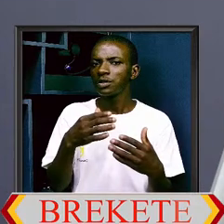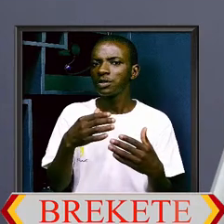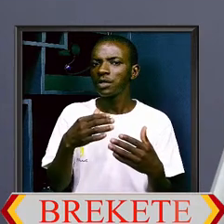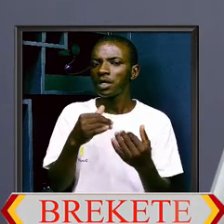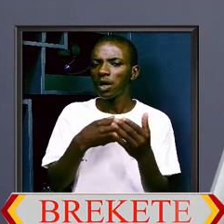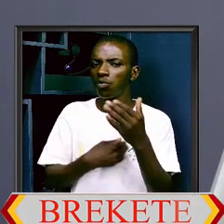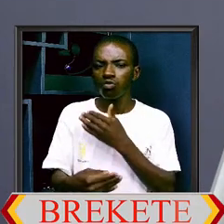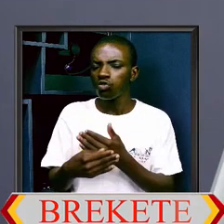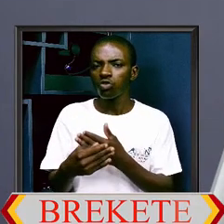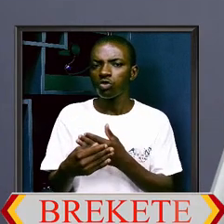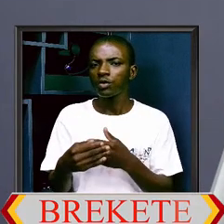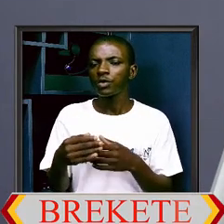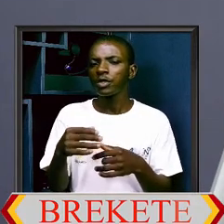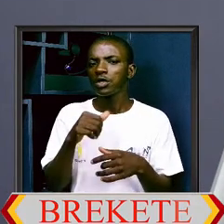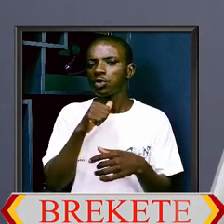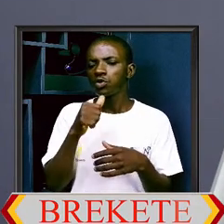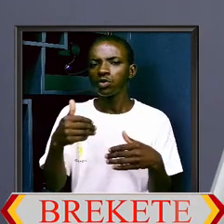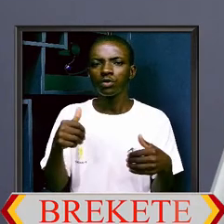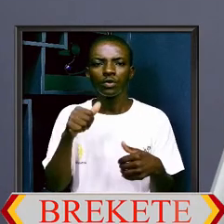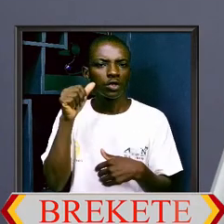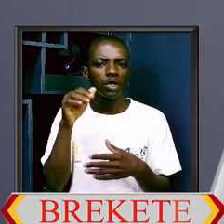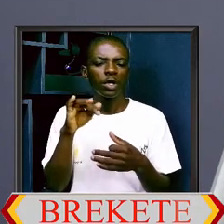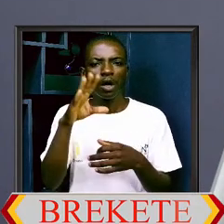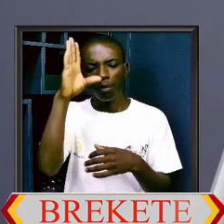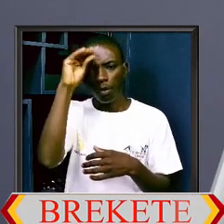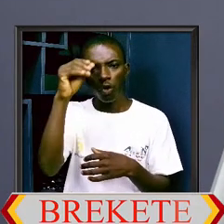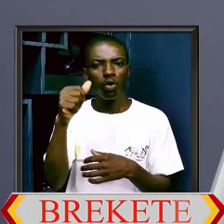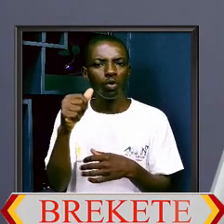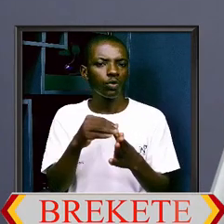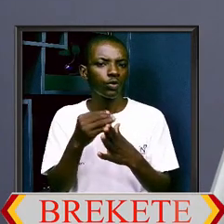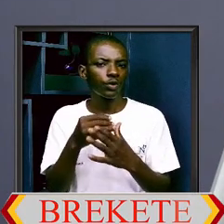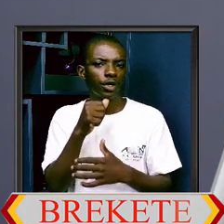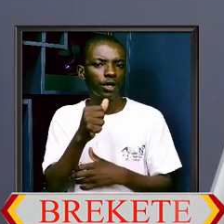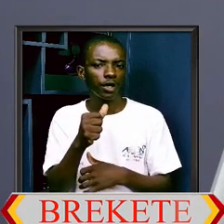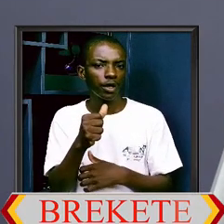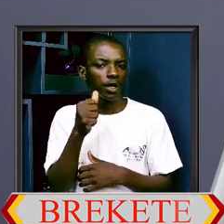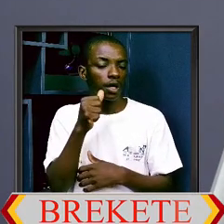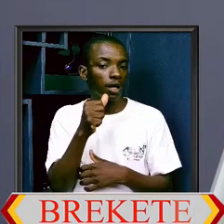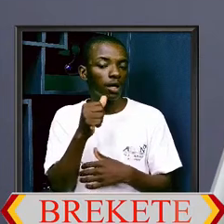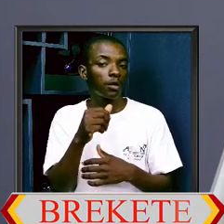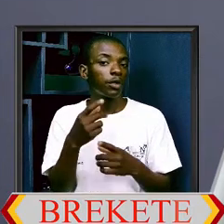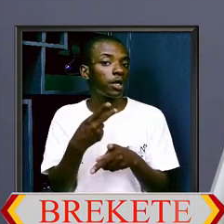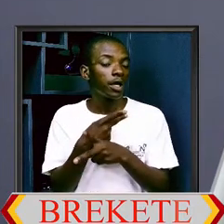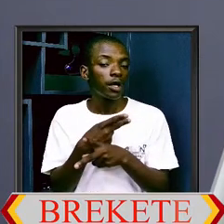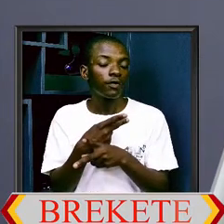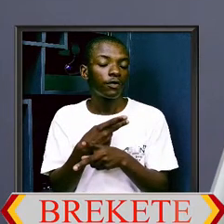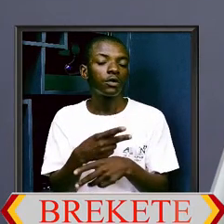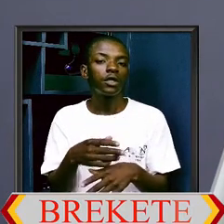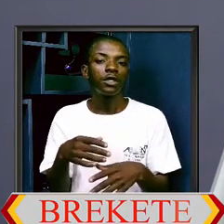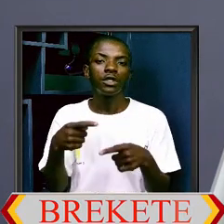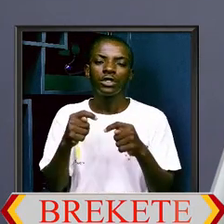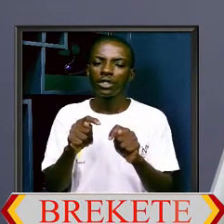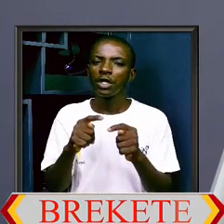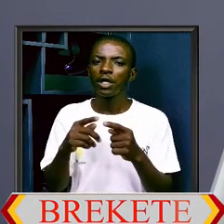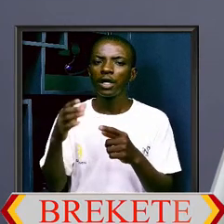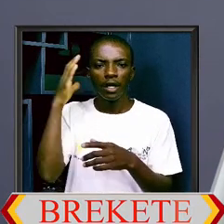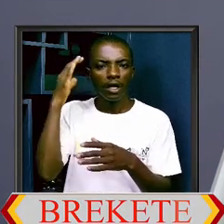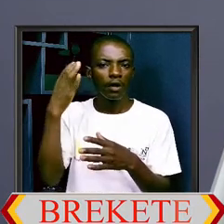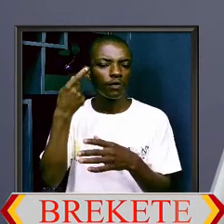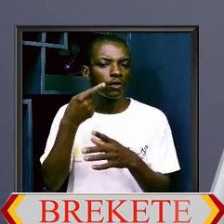mother whether you are a boy or a girl be careful be care careful try and hear from your